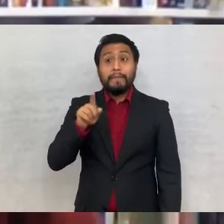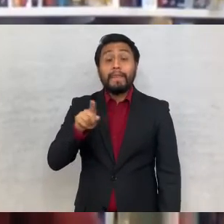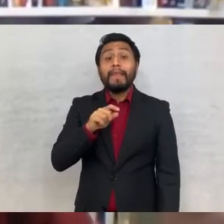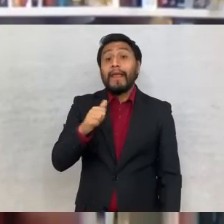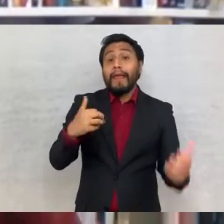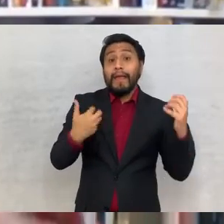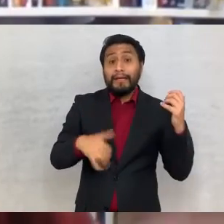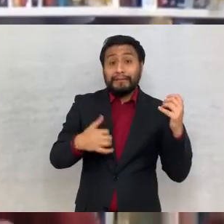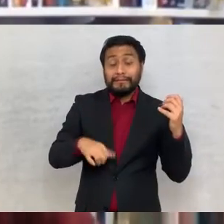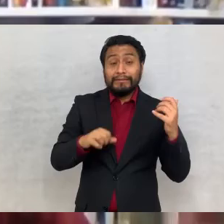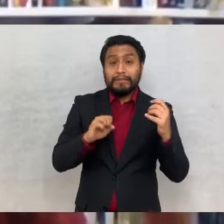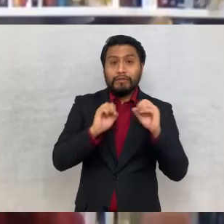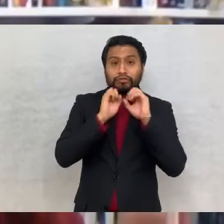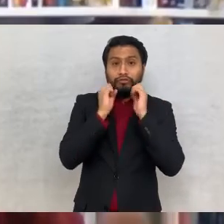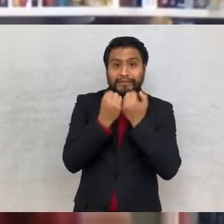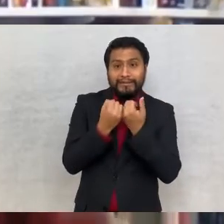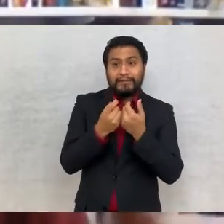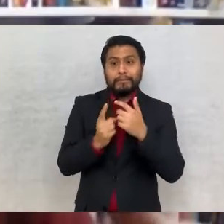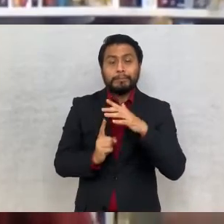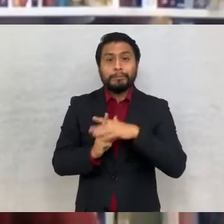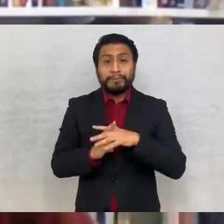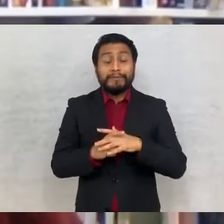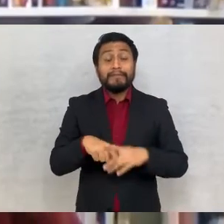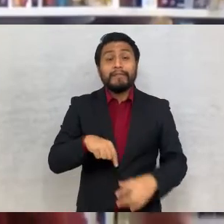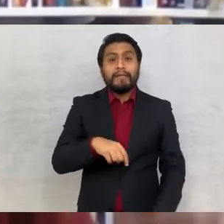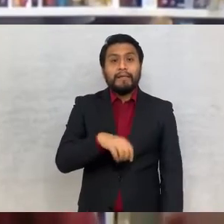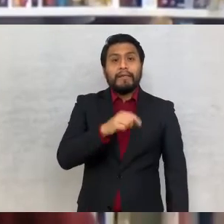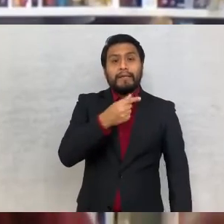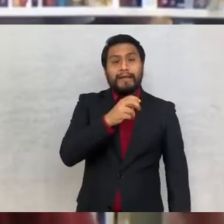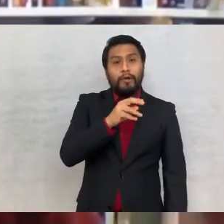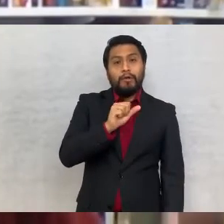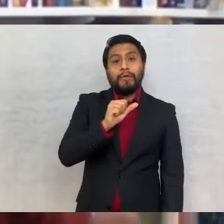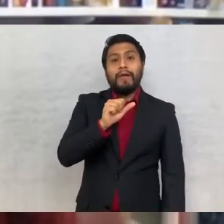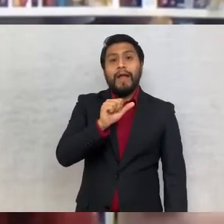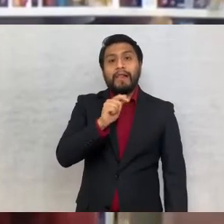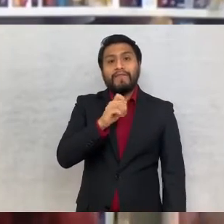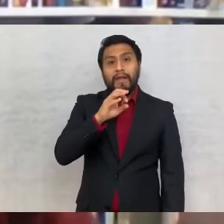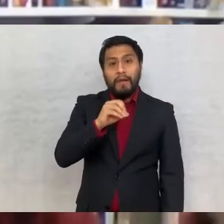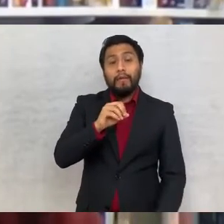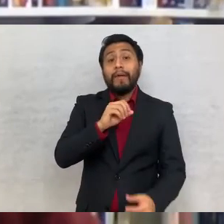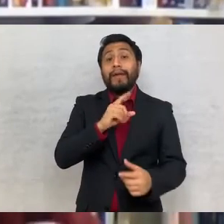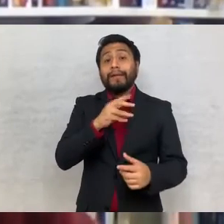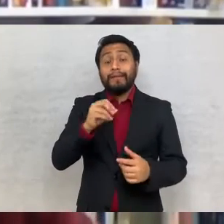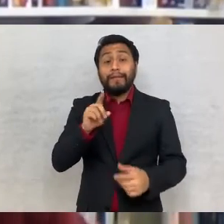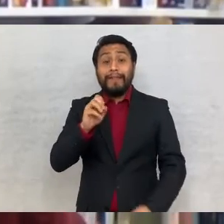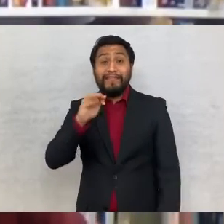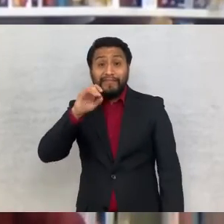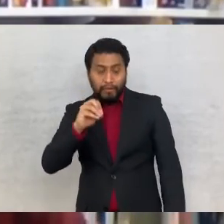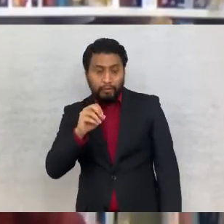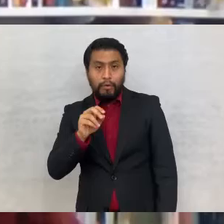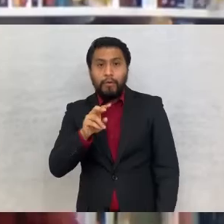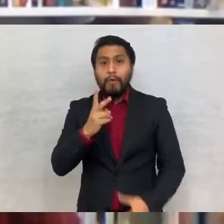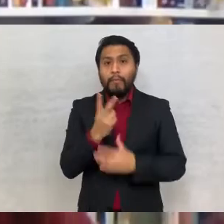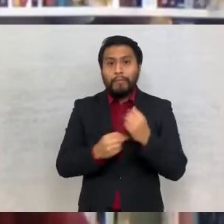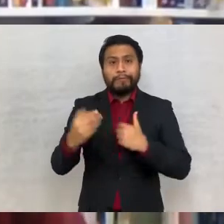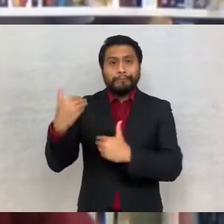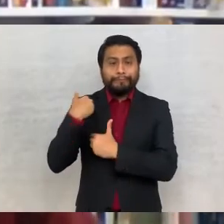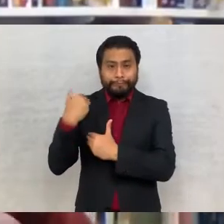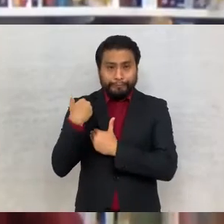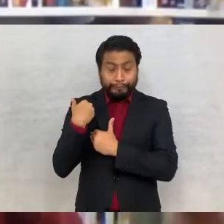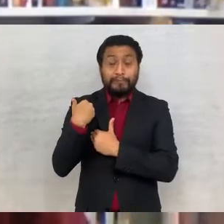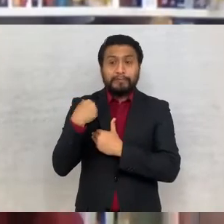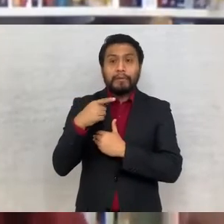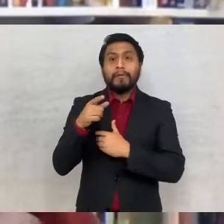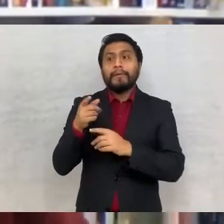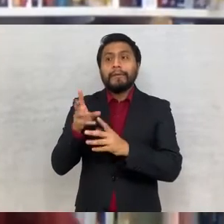indigenous remains for public display. He was now a member of the Eugenic Society, and from his new role as dean of the Faculty of Law,